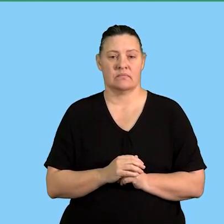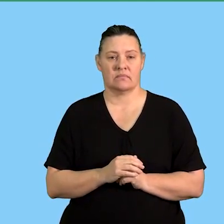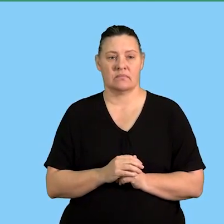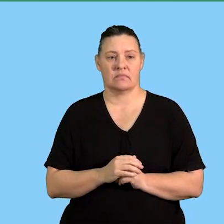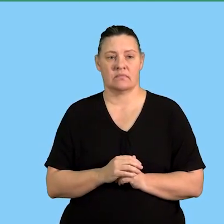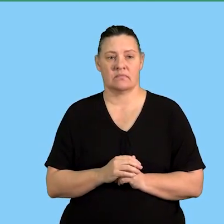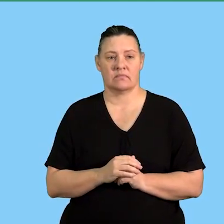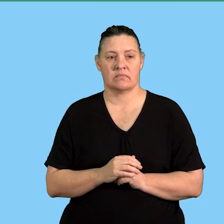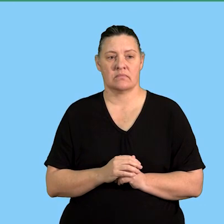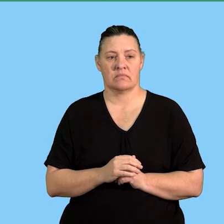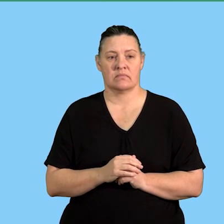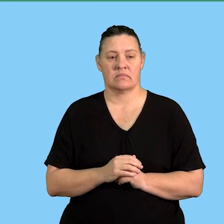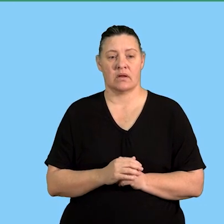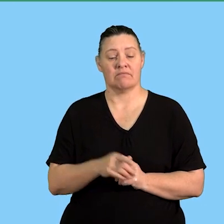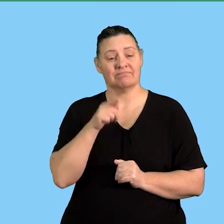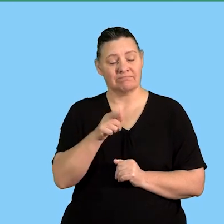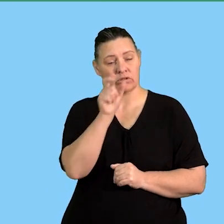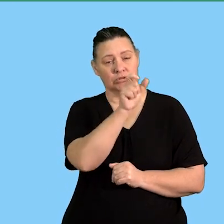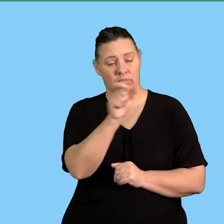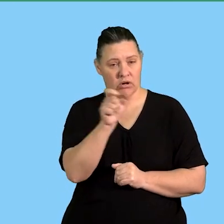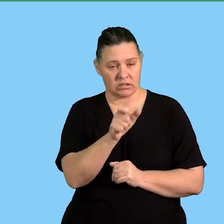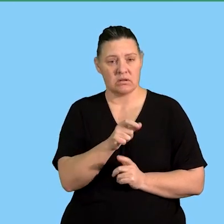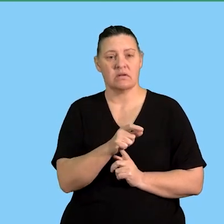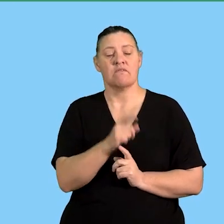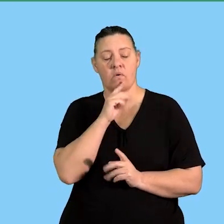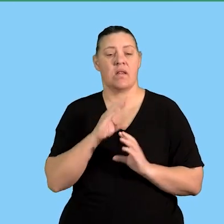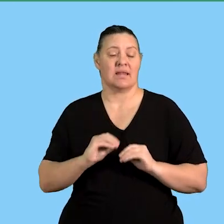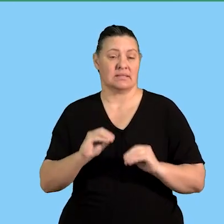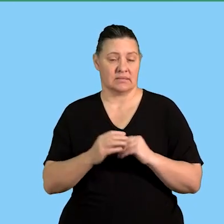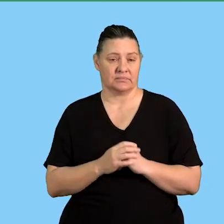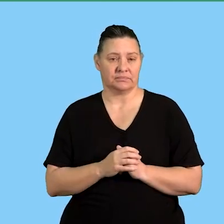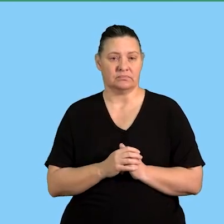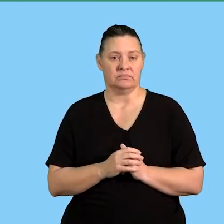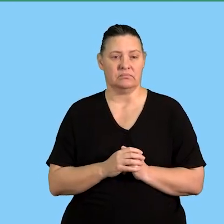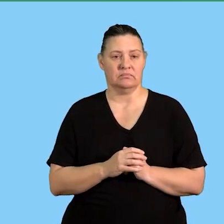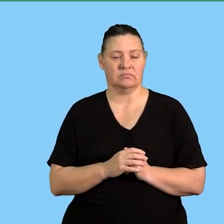New words. For this terminology, or for this lesson,